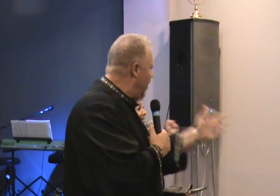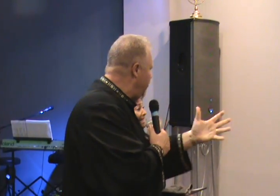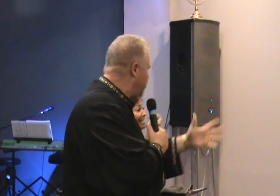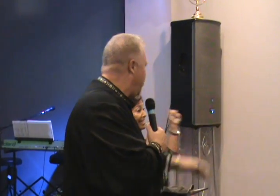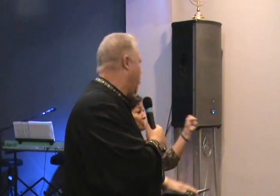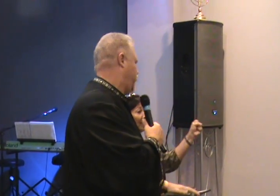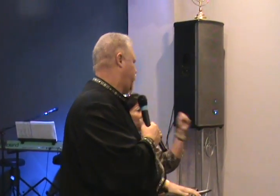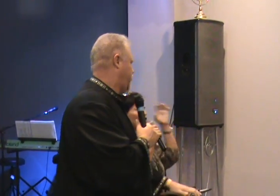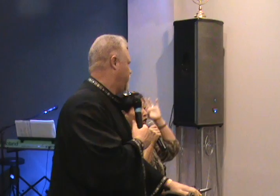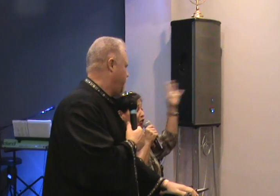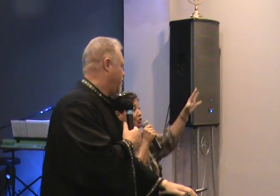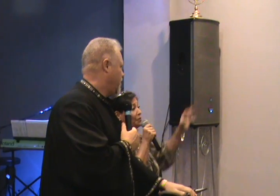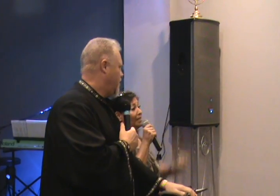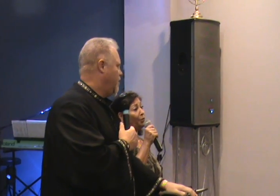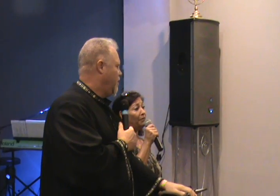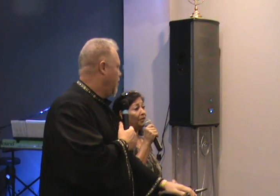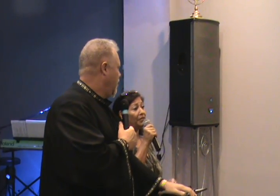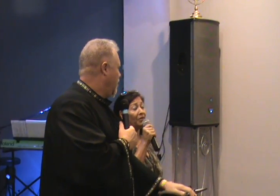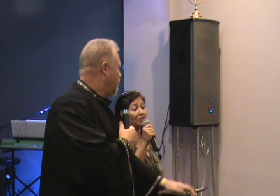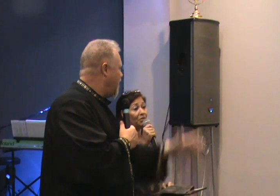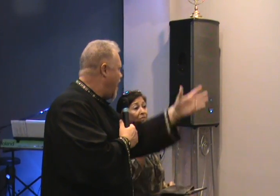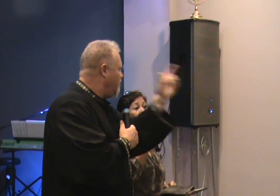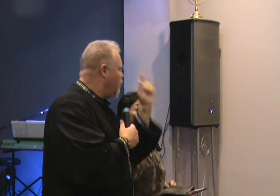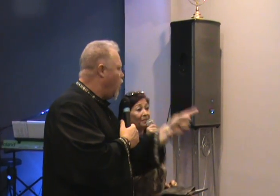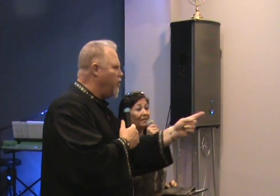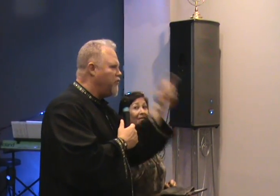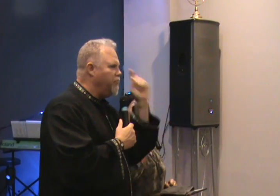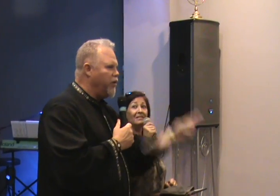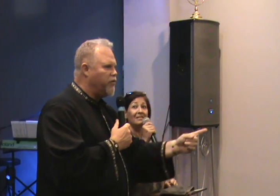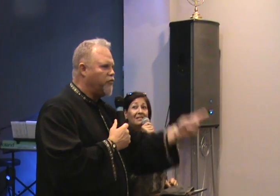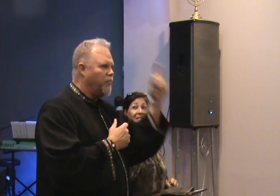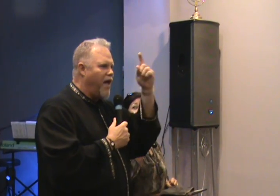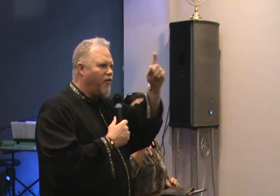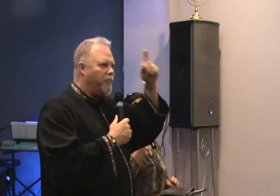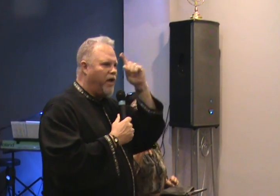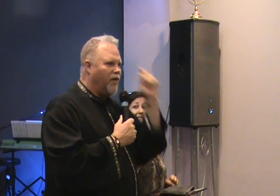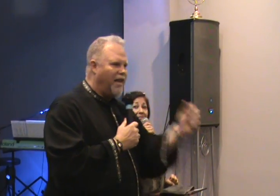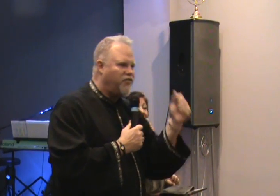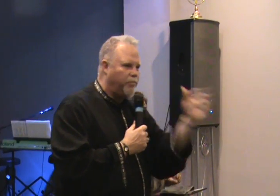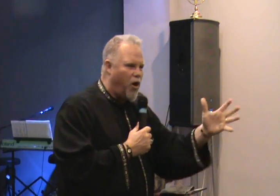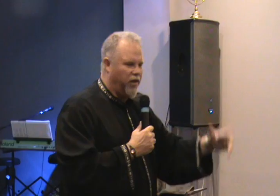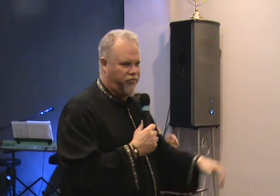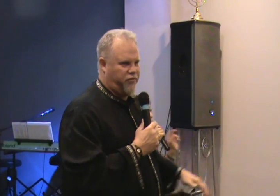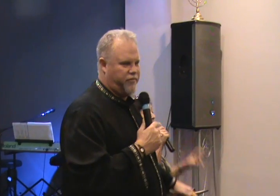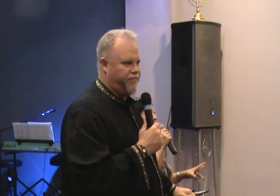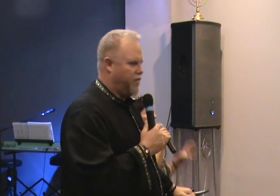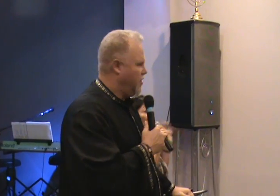being released sobre el pueblo de Dios. Signs and wonders and miracles from heaven are being released